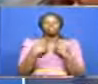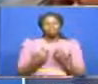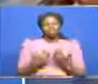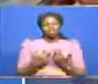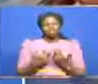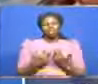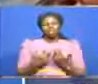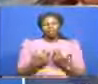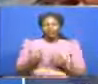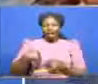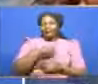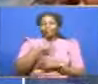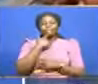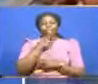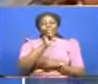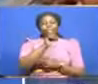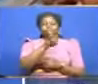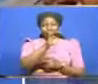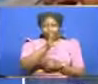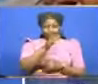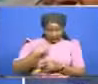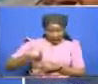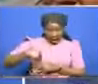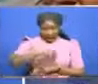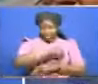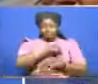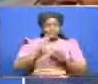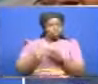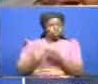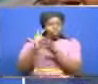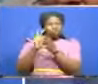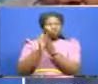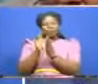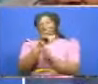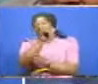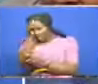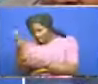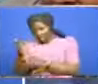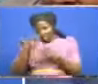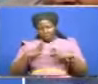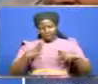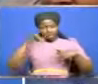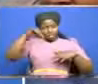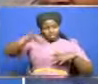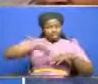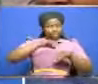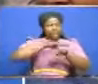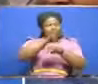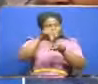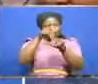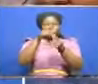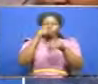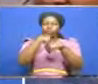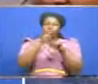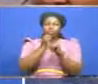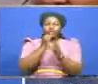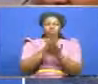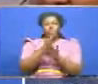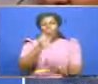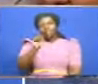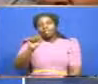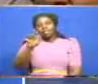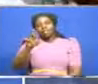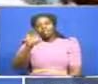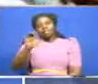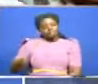Tunaambia SRC sisi tutaungana na wengine katika taifa hili kuhakikisha SRC imeondolewa